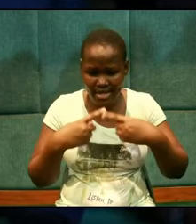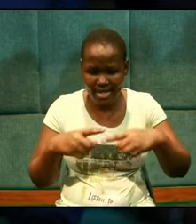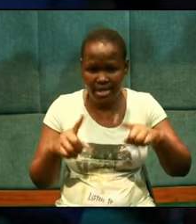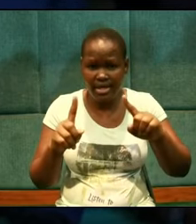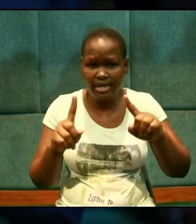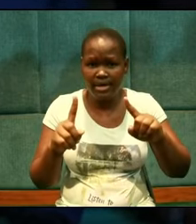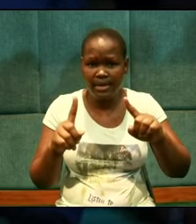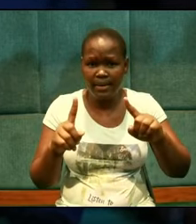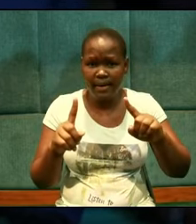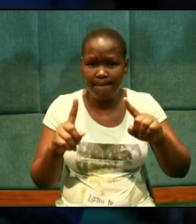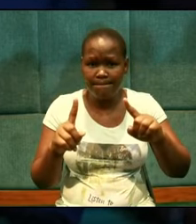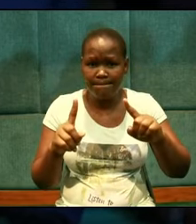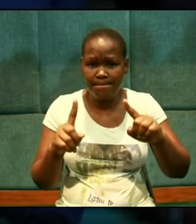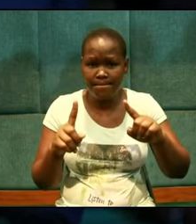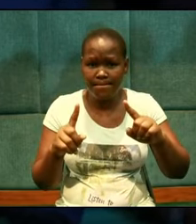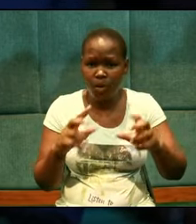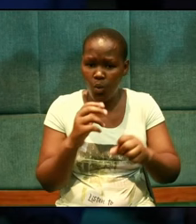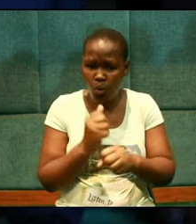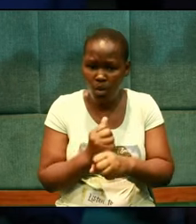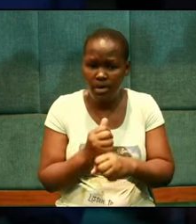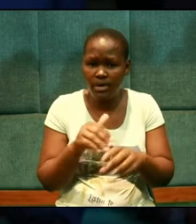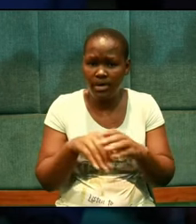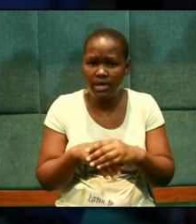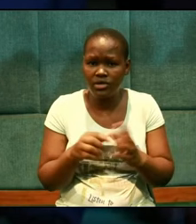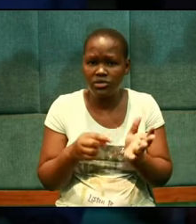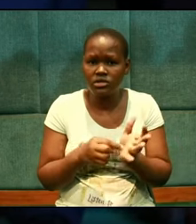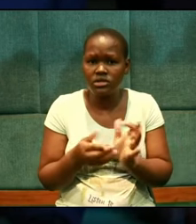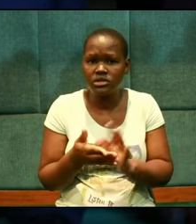it is going to work in Jesus' name.